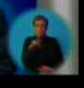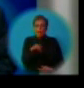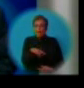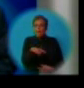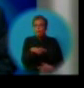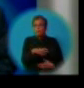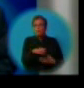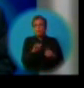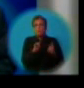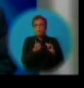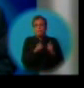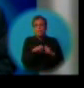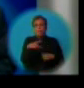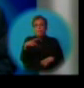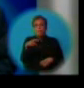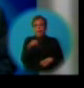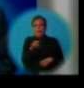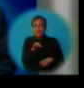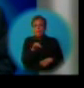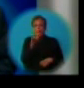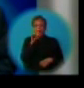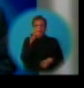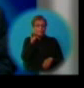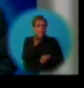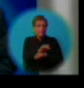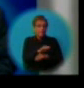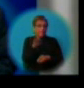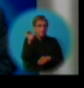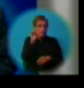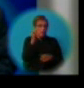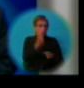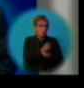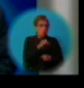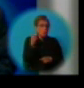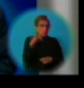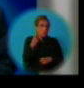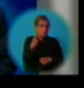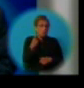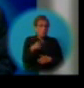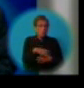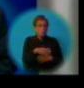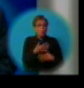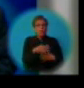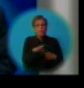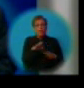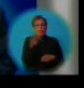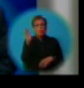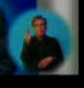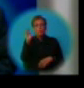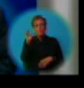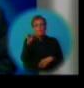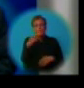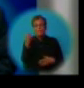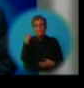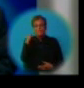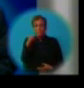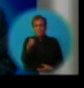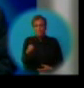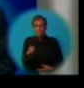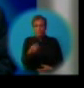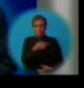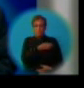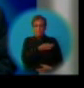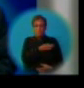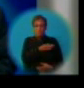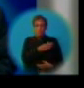the Pan Am qualifier in Panama last night, Emmanuel won gold in the heavyweight class, while Brady got silver in the